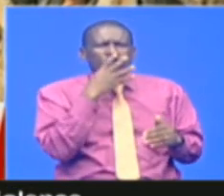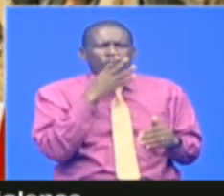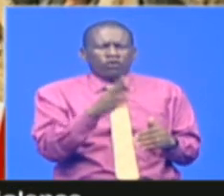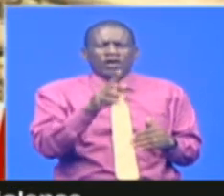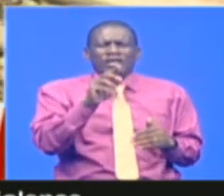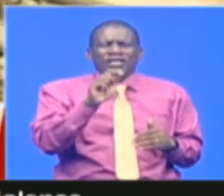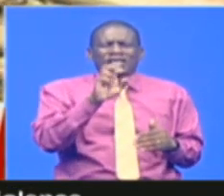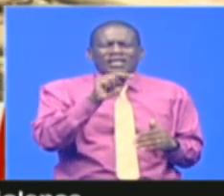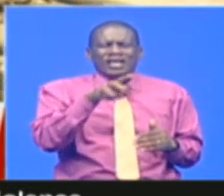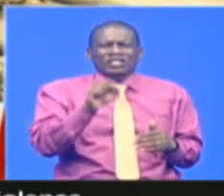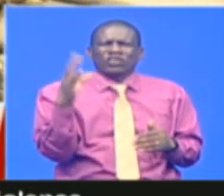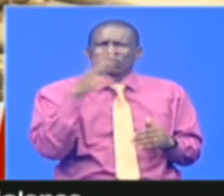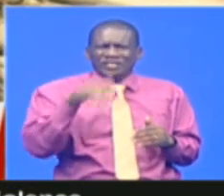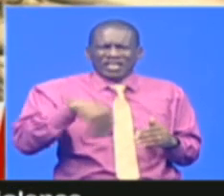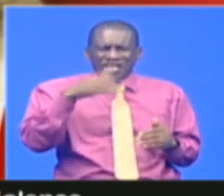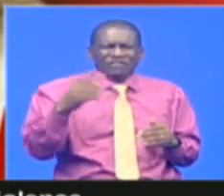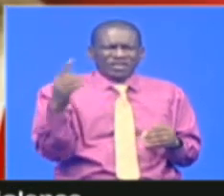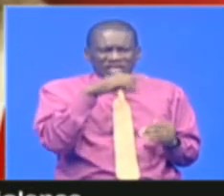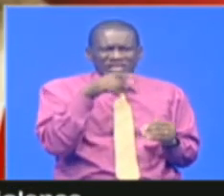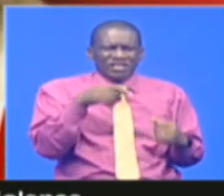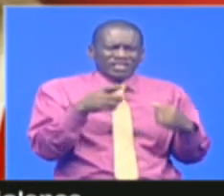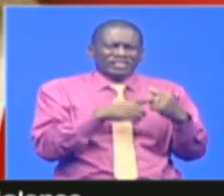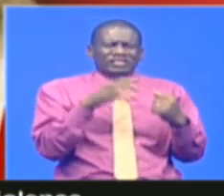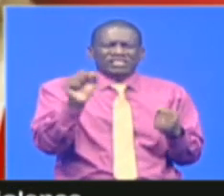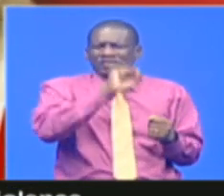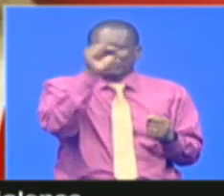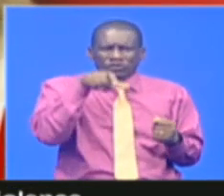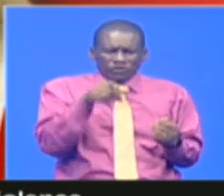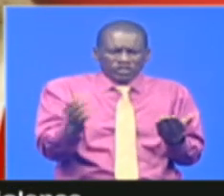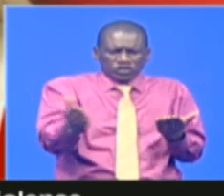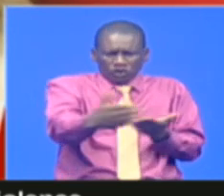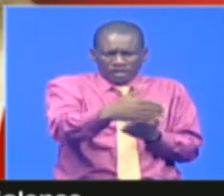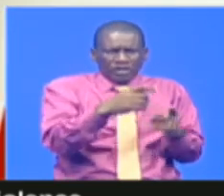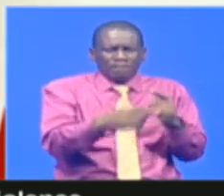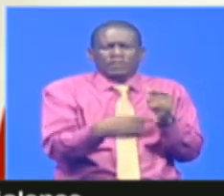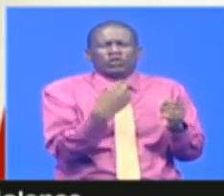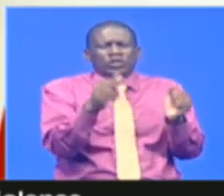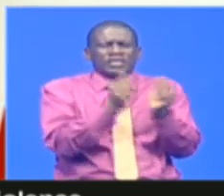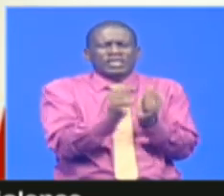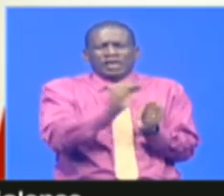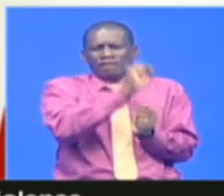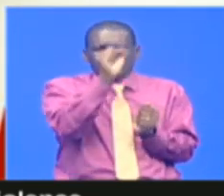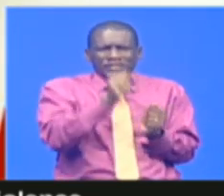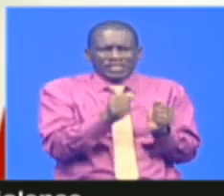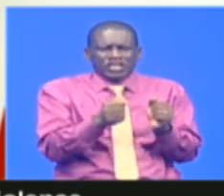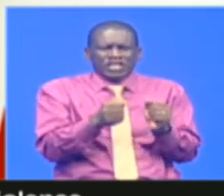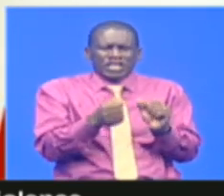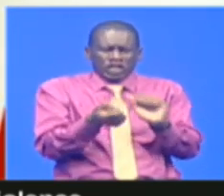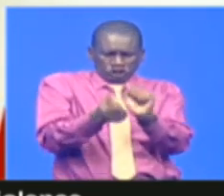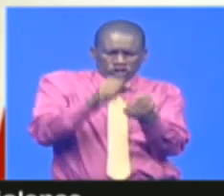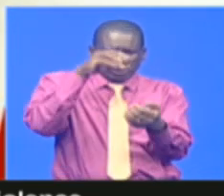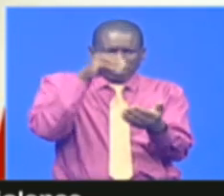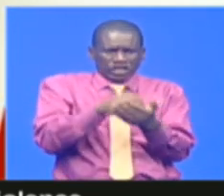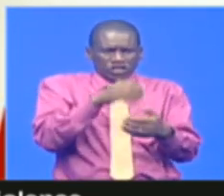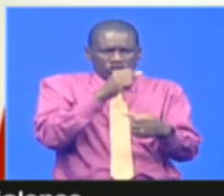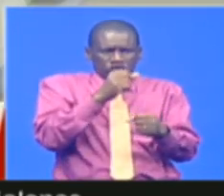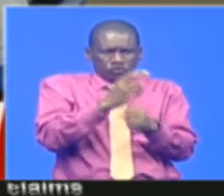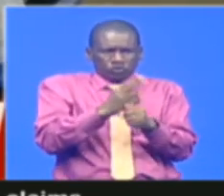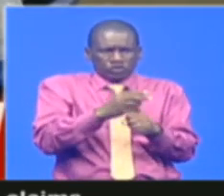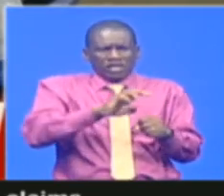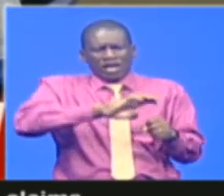waste a day. Roughly 60% of it is collected, but only around 10% is recycled. The rest is dumped